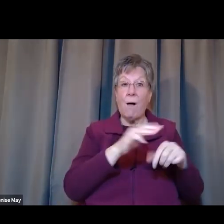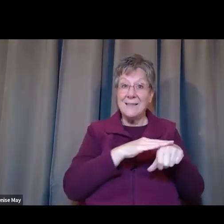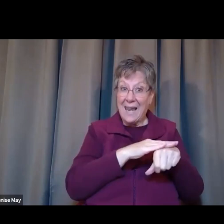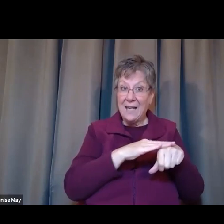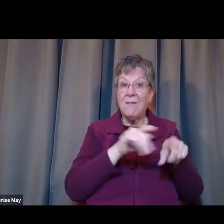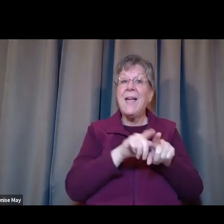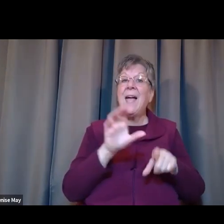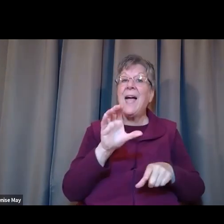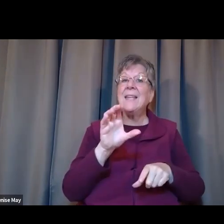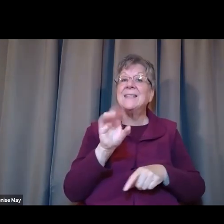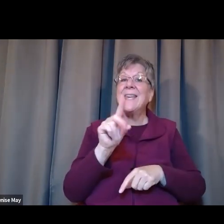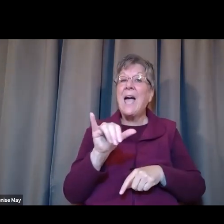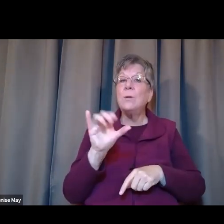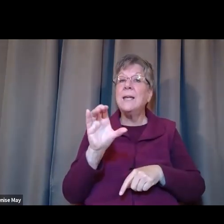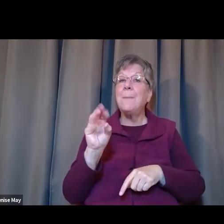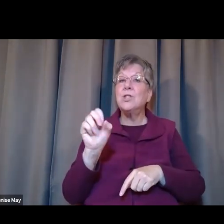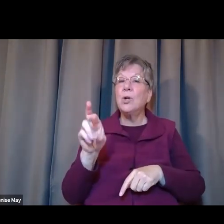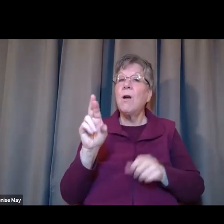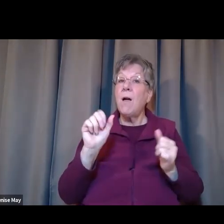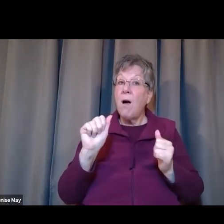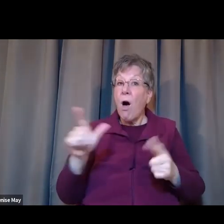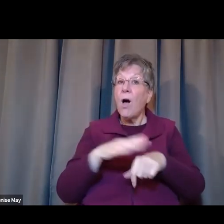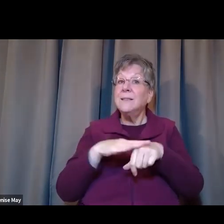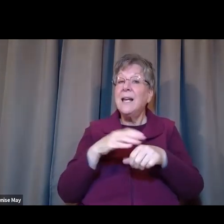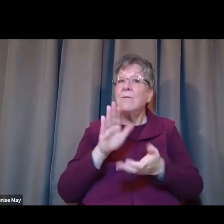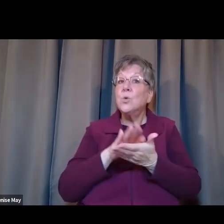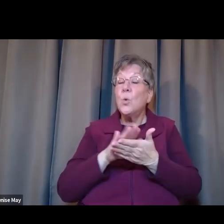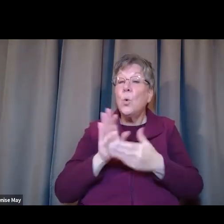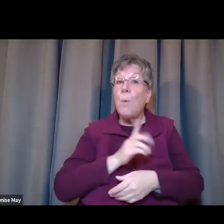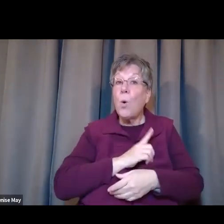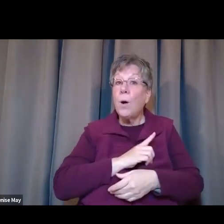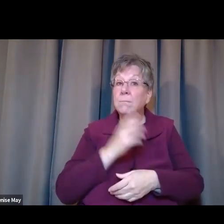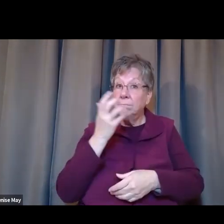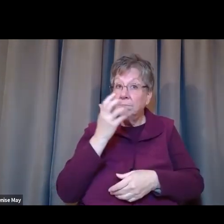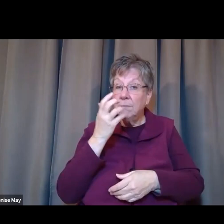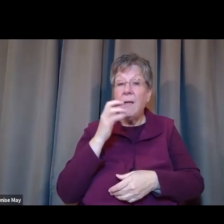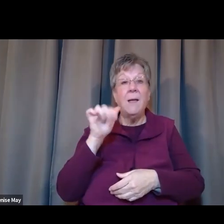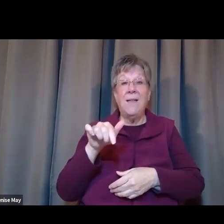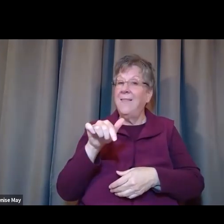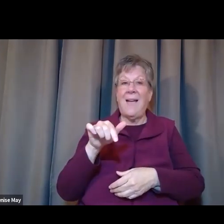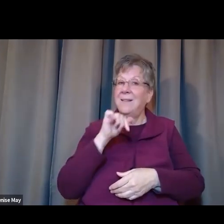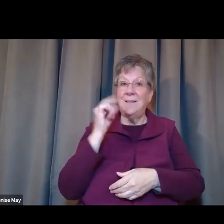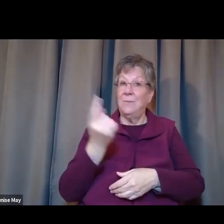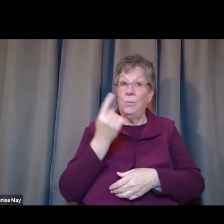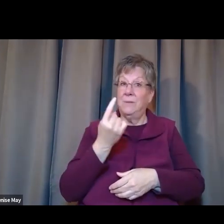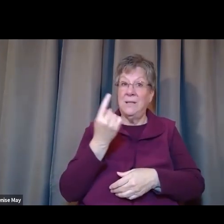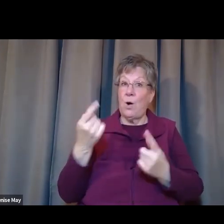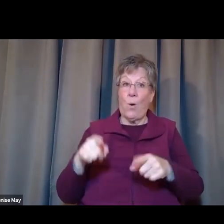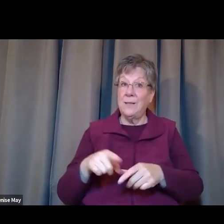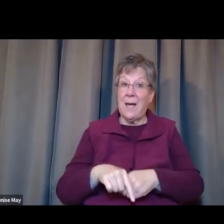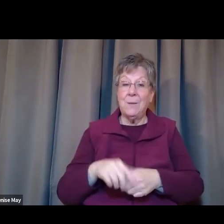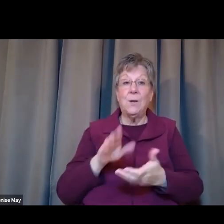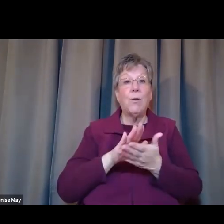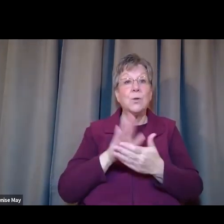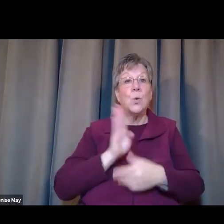county commissioners. They have an all Native school board. Those demographics did not always look like that. The school